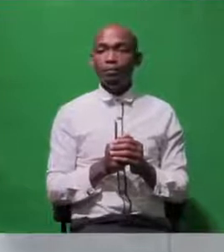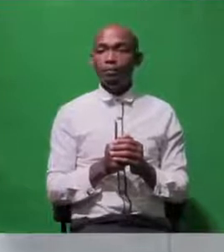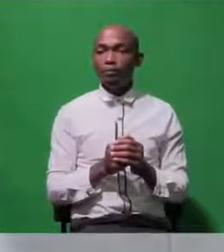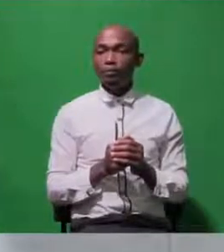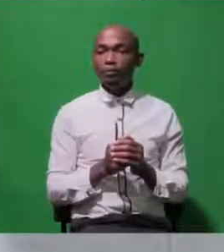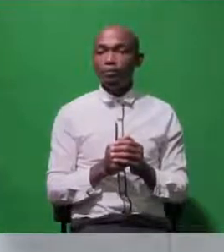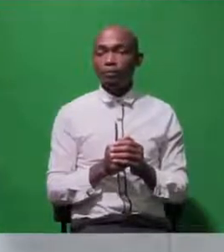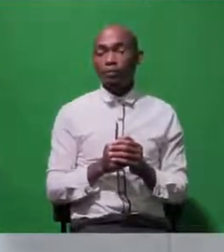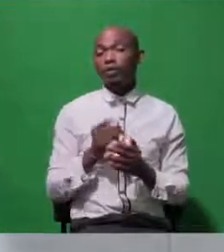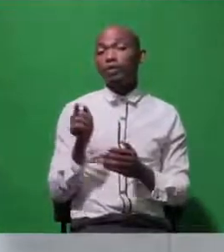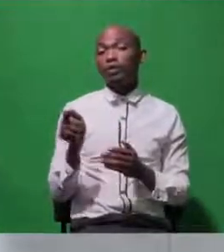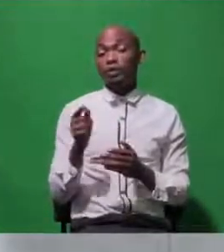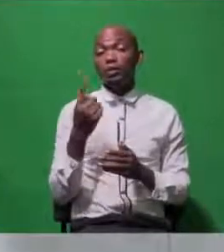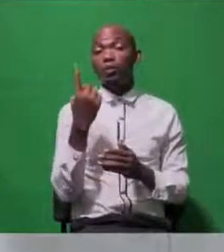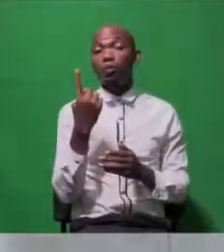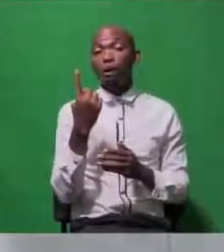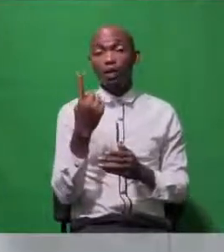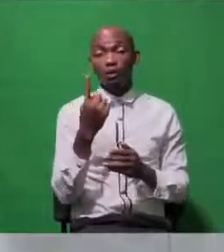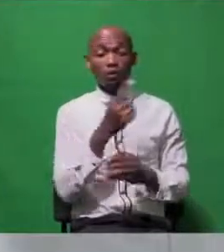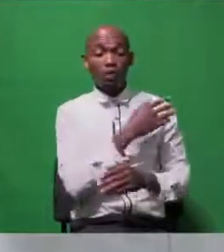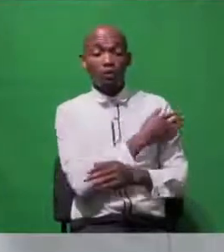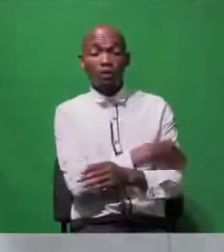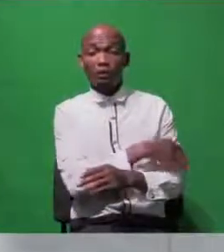as one of the services introduced.